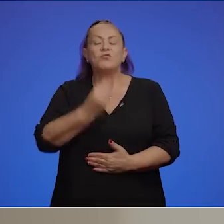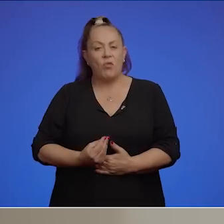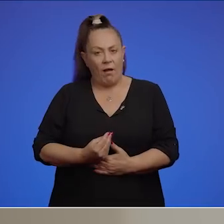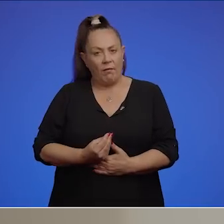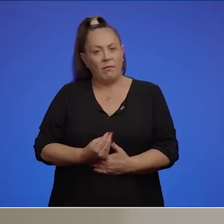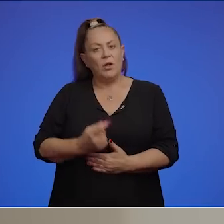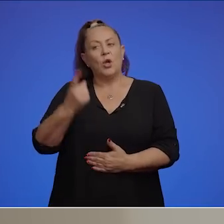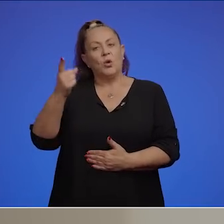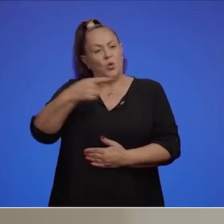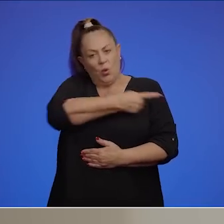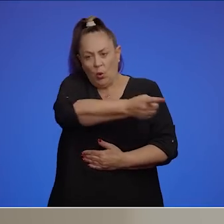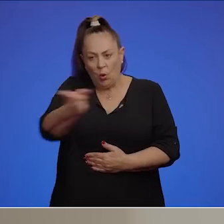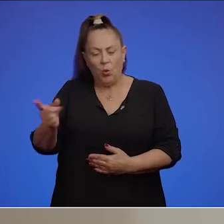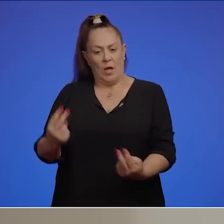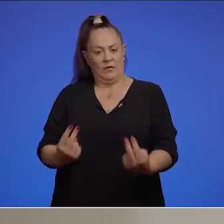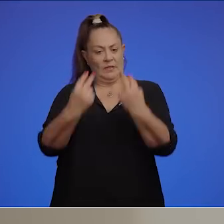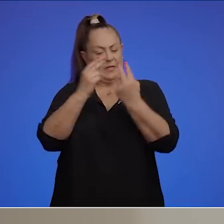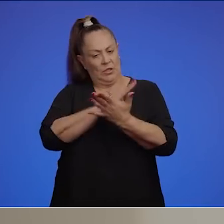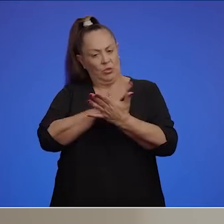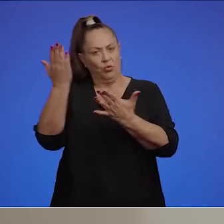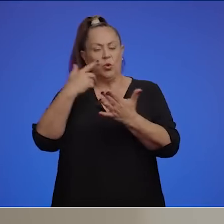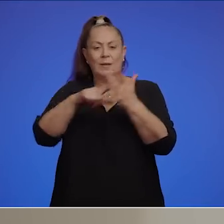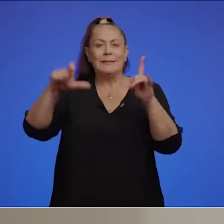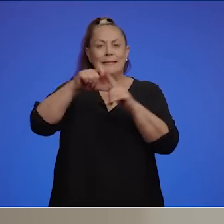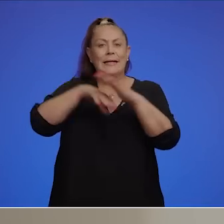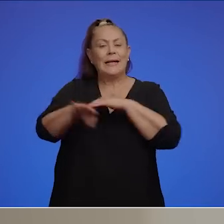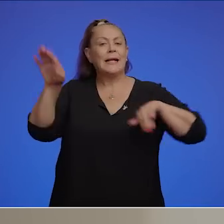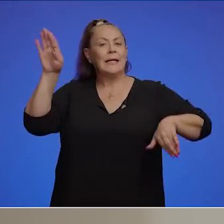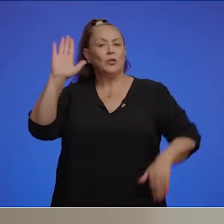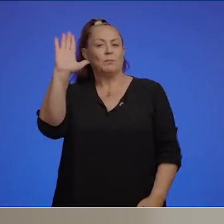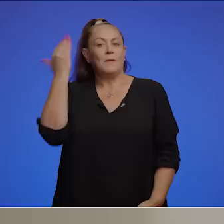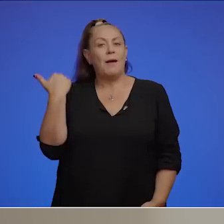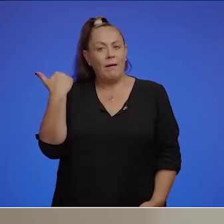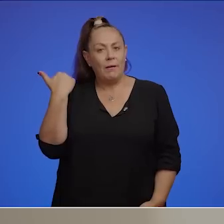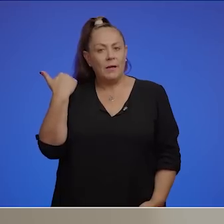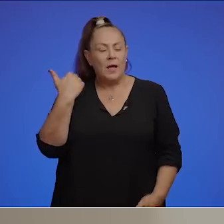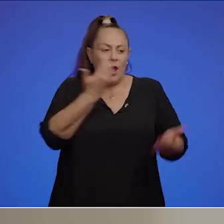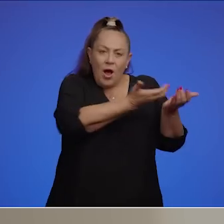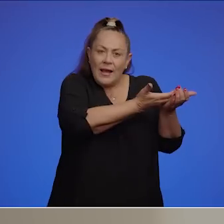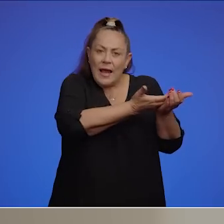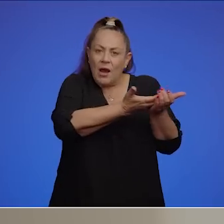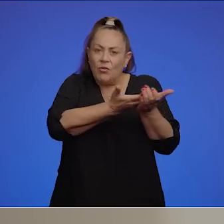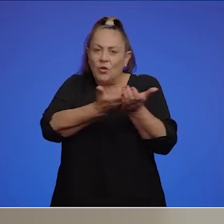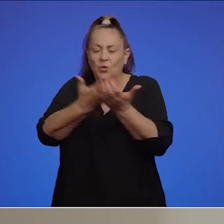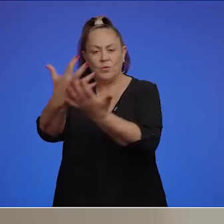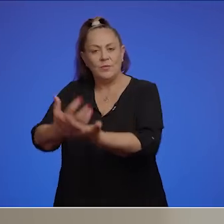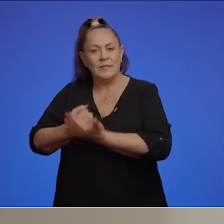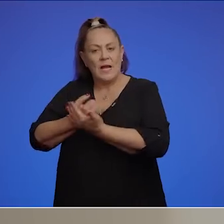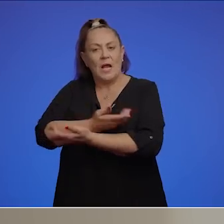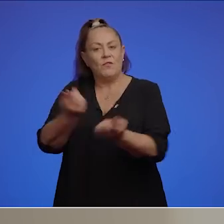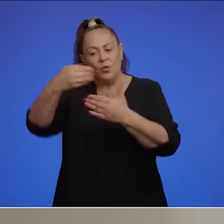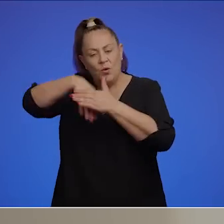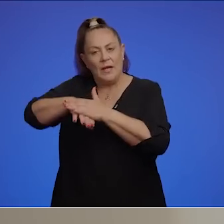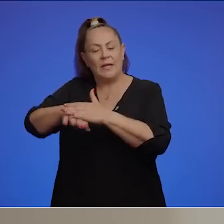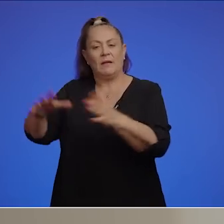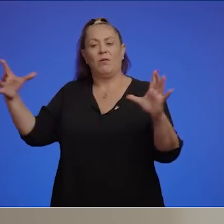Israel. You yourselves have seen what I did with the Egyptians, how I carried you on eagle's wings